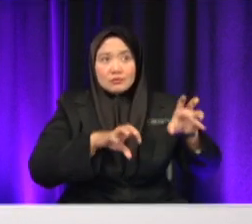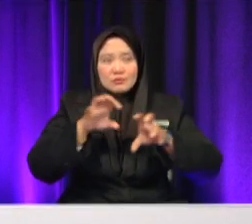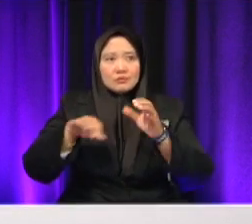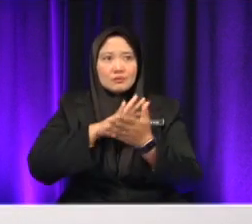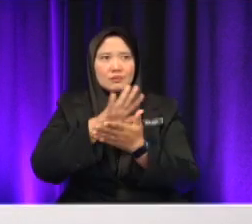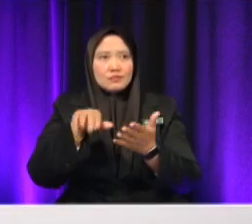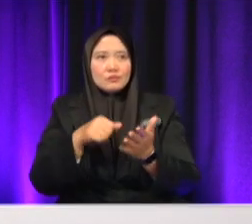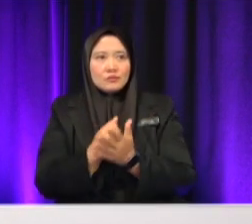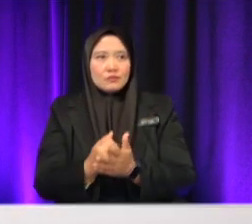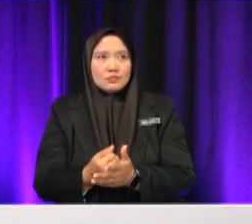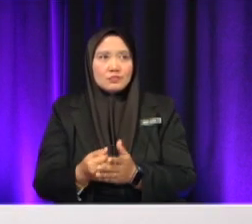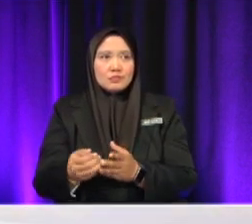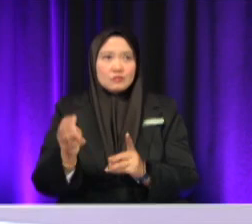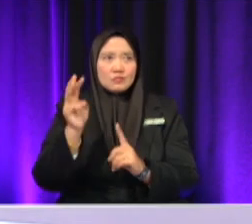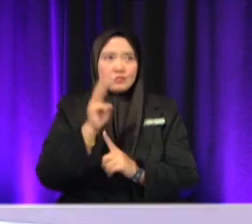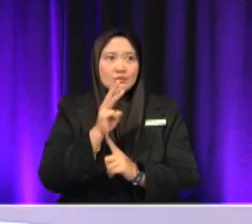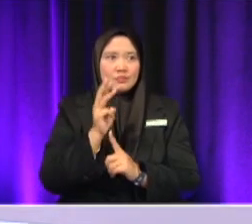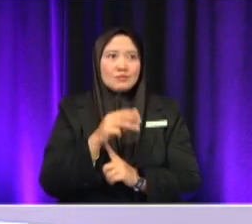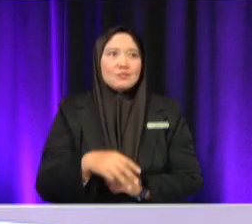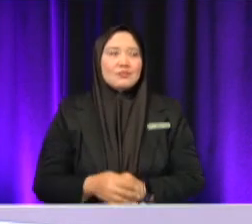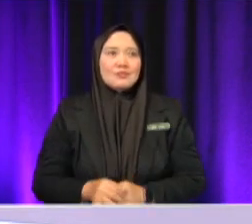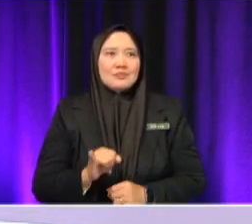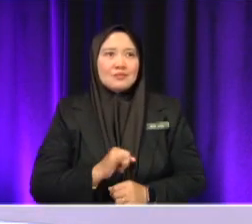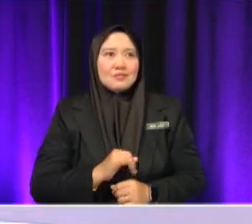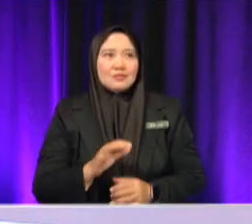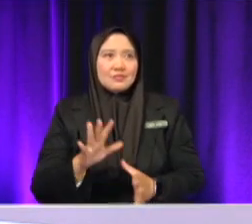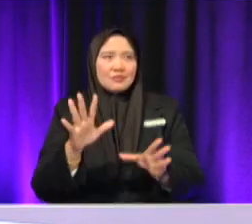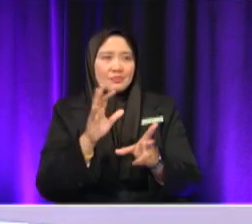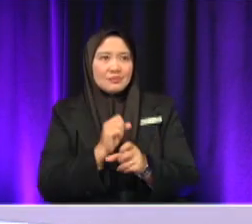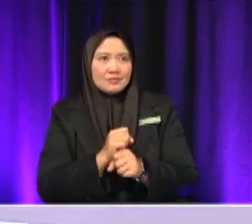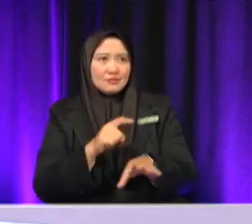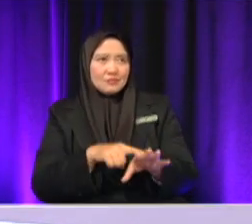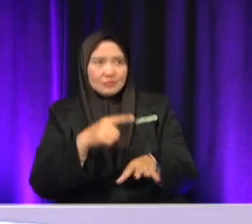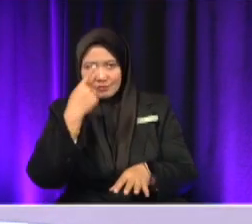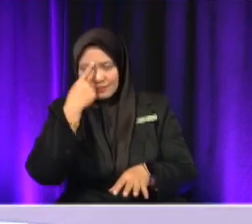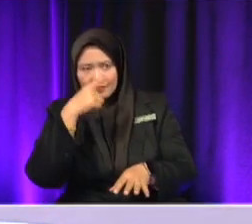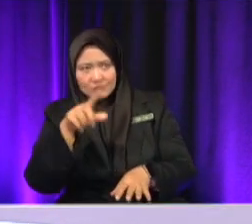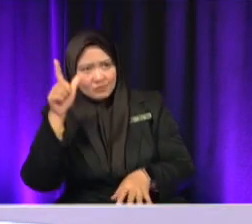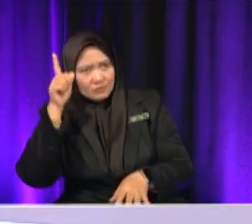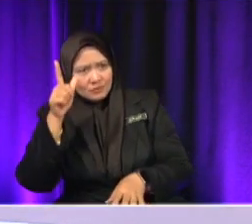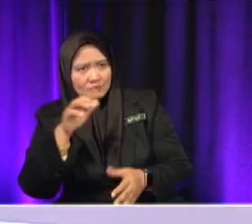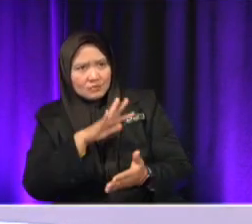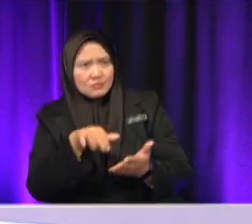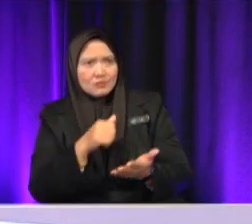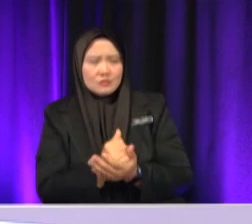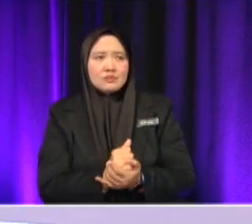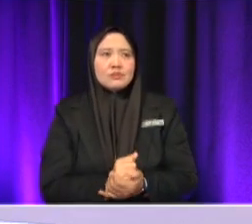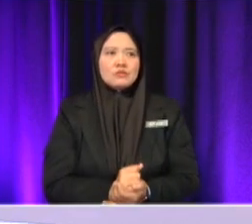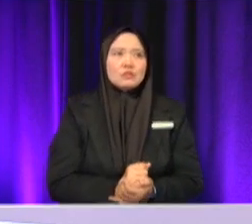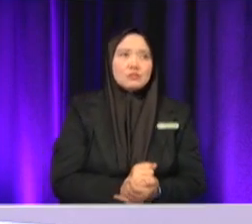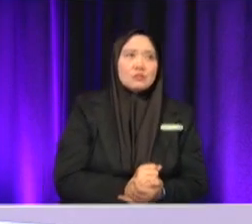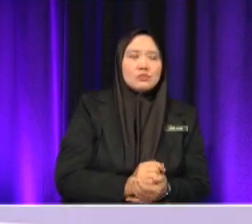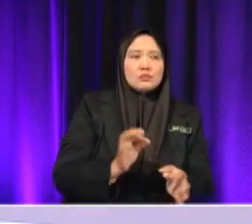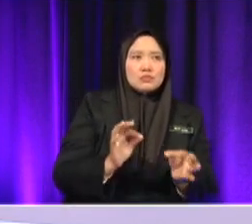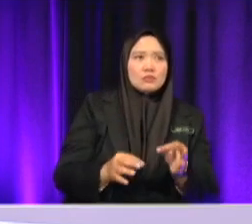definitely took a bit of a time to look at the letters and manage to get a word from that. Now, before we proceed with our final